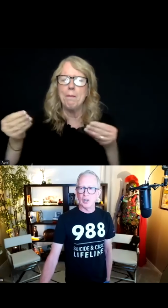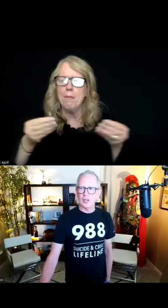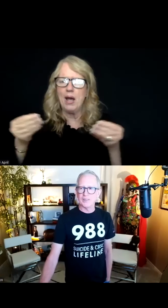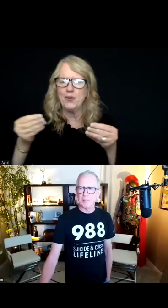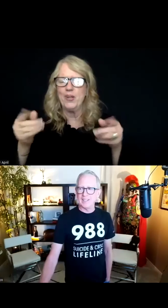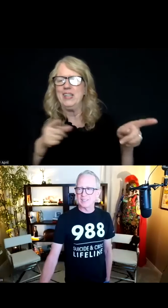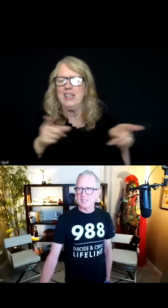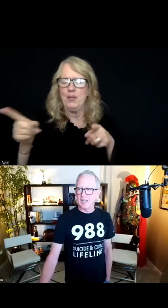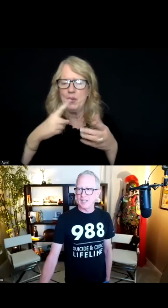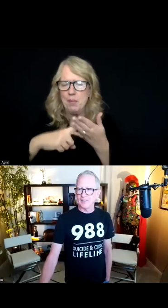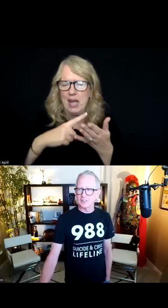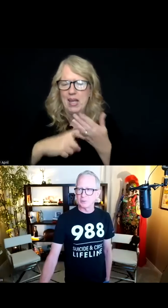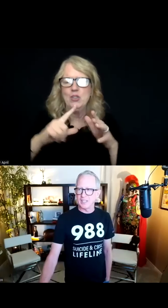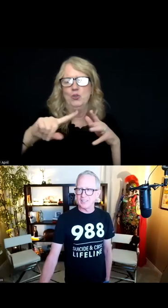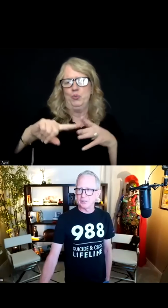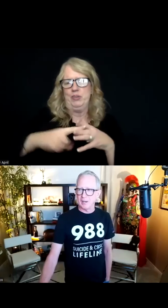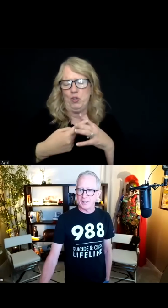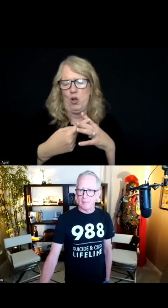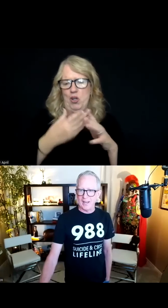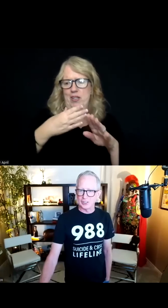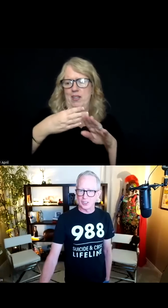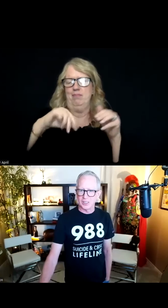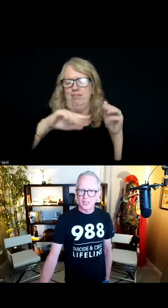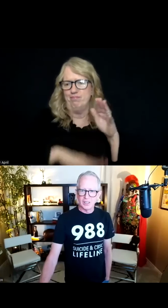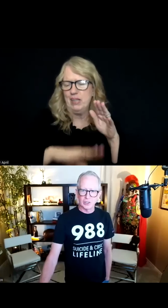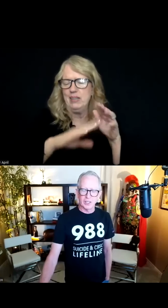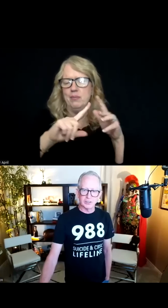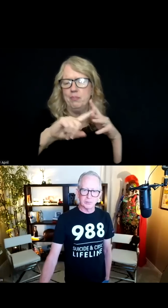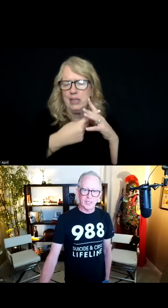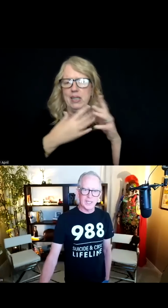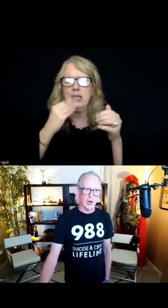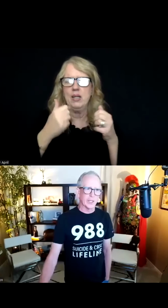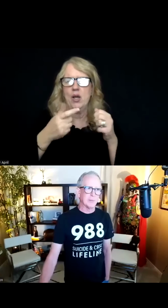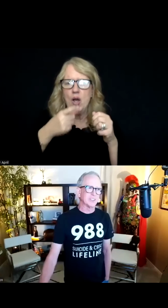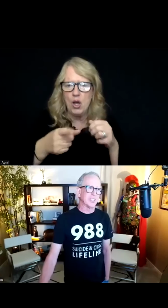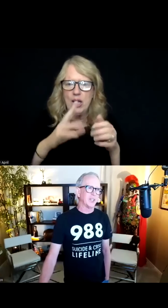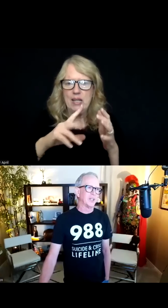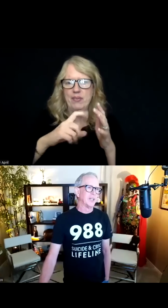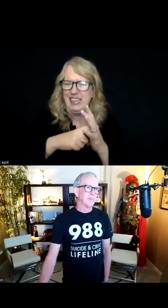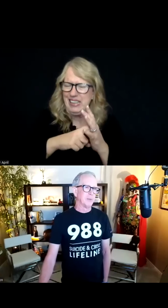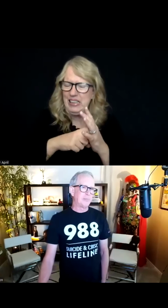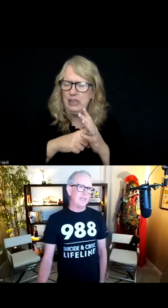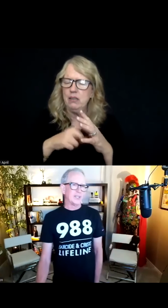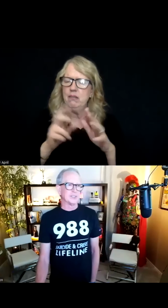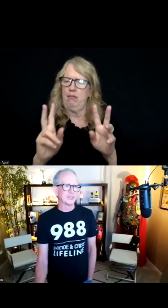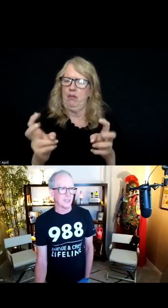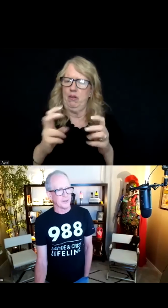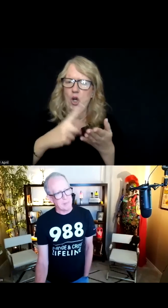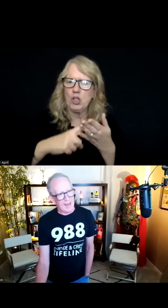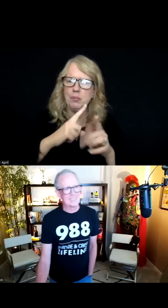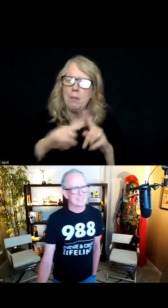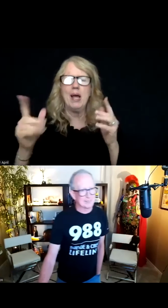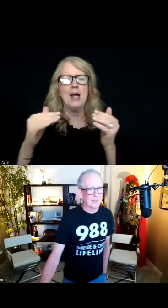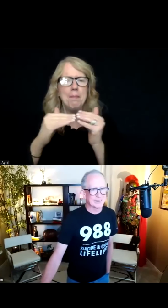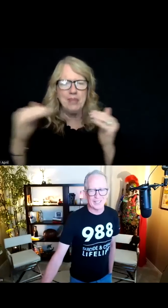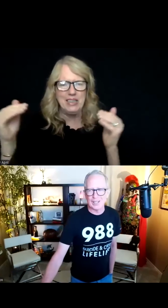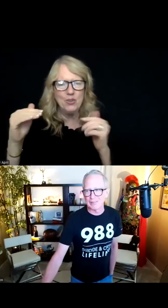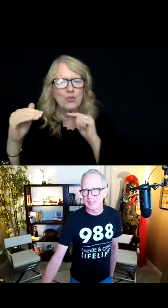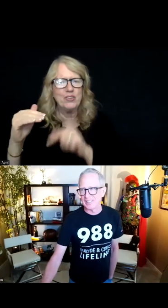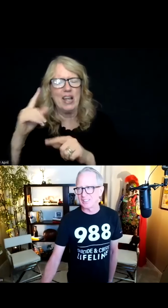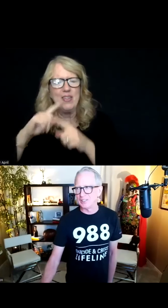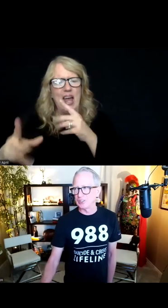We started the baseline on this was, as you might imagine, look, there's some key arguments here, but peers are the magic